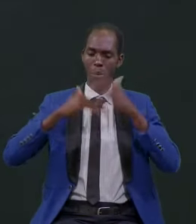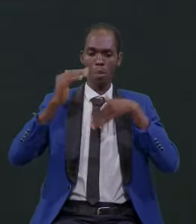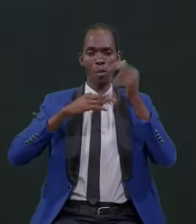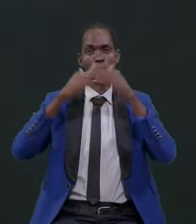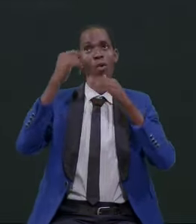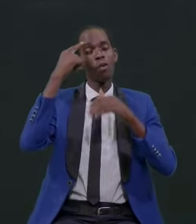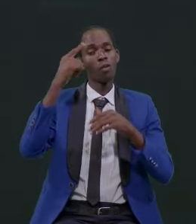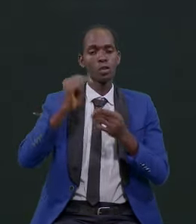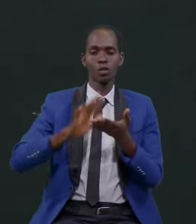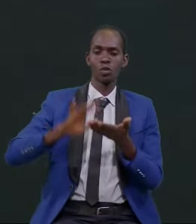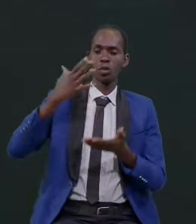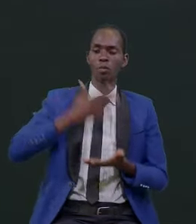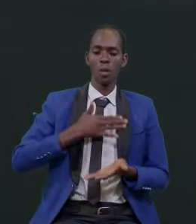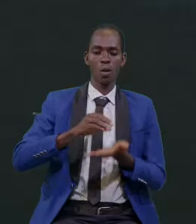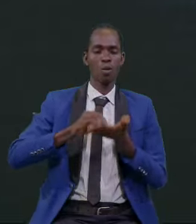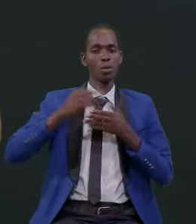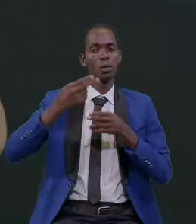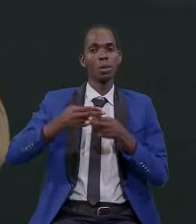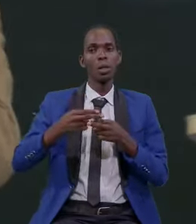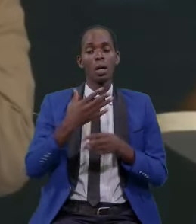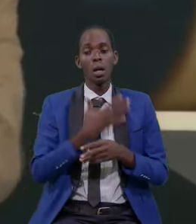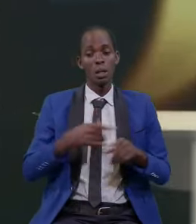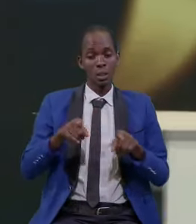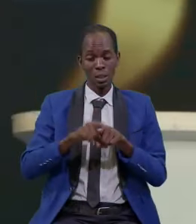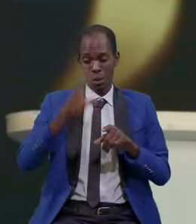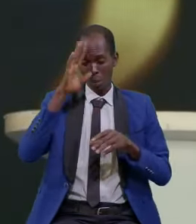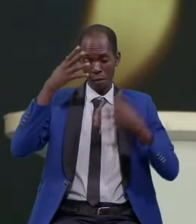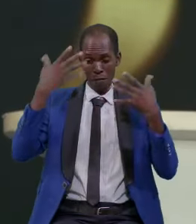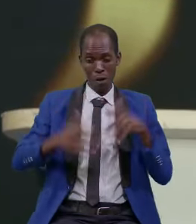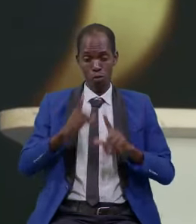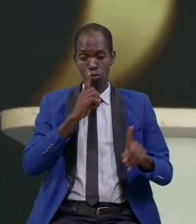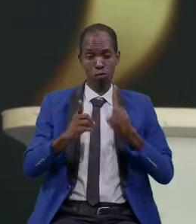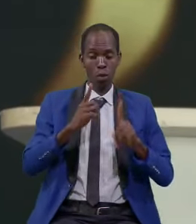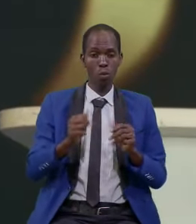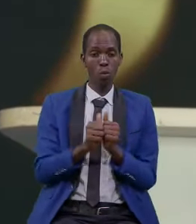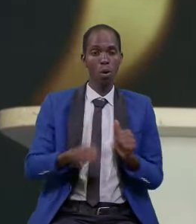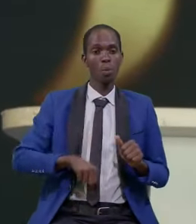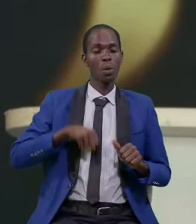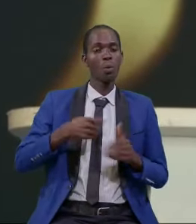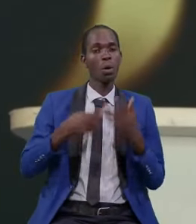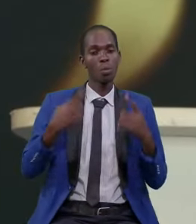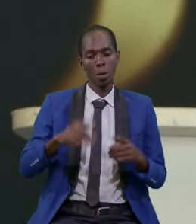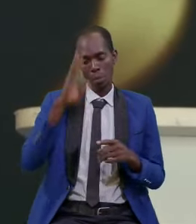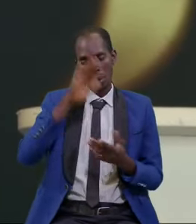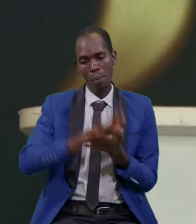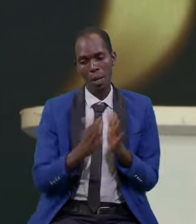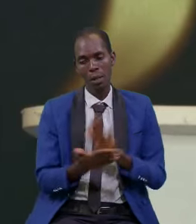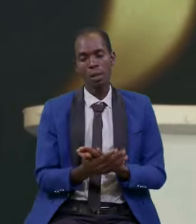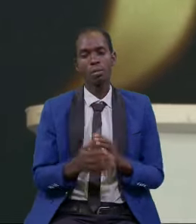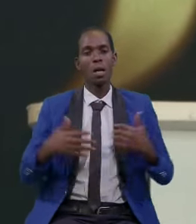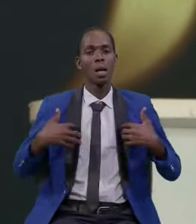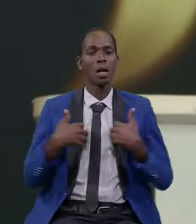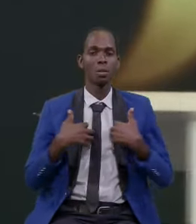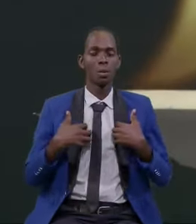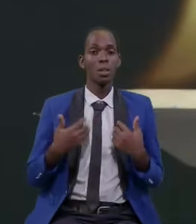word came out of his mouth, he was turned to an animal. There are sicknesses that come.